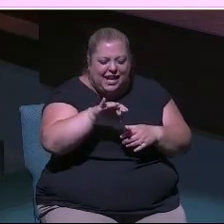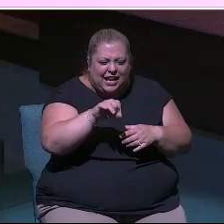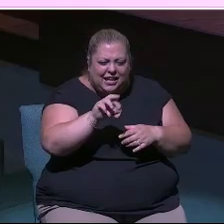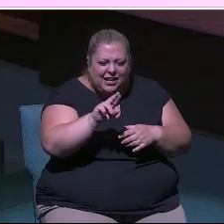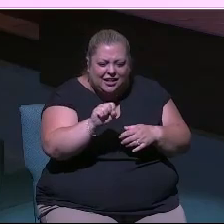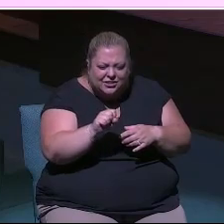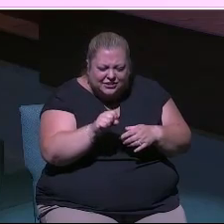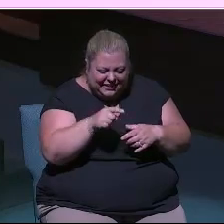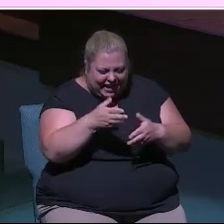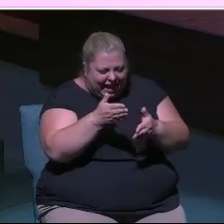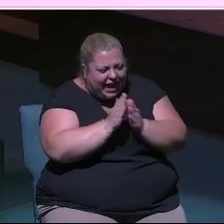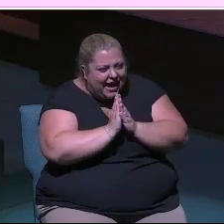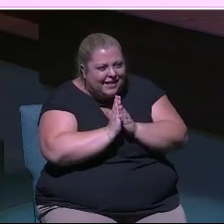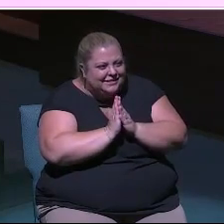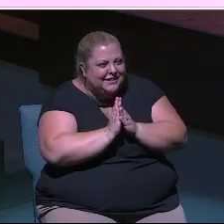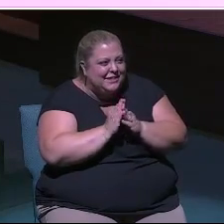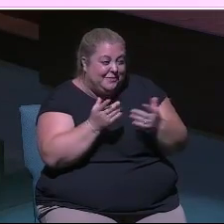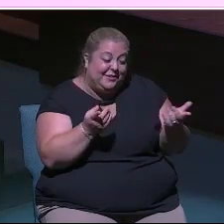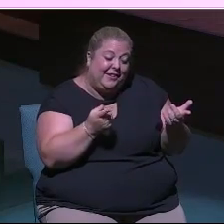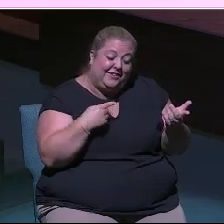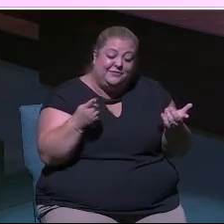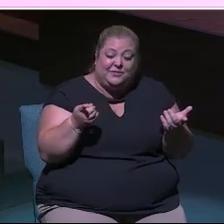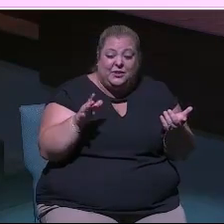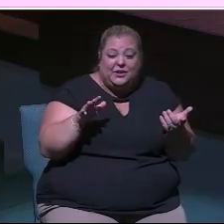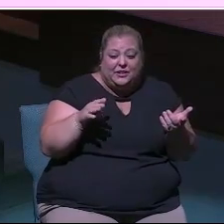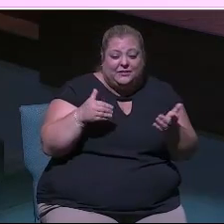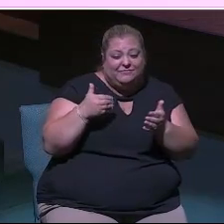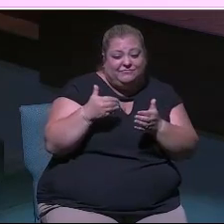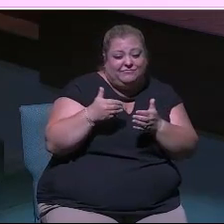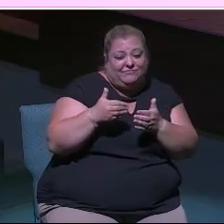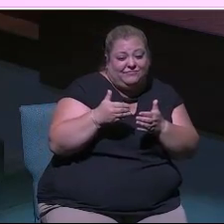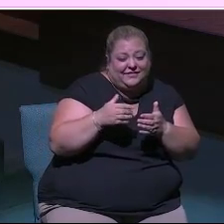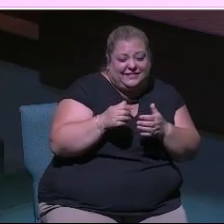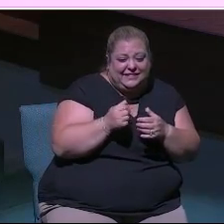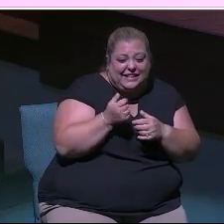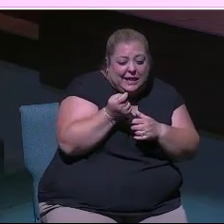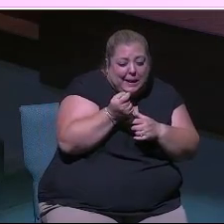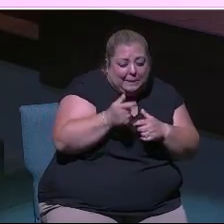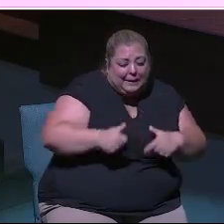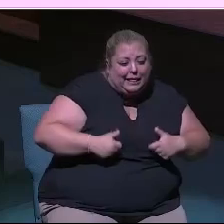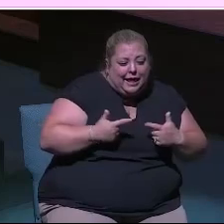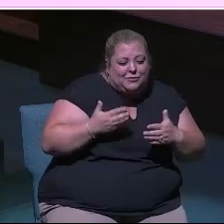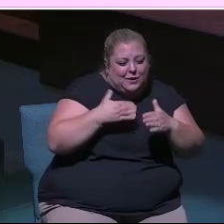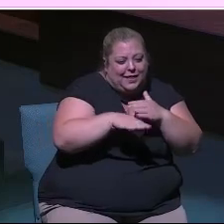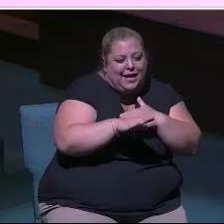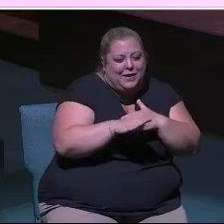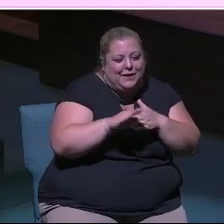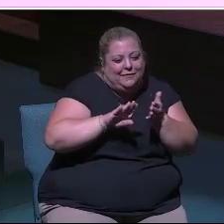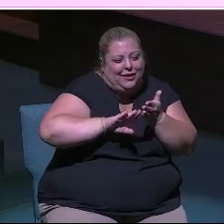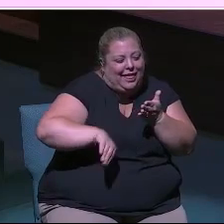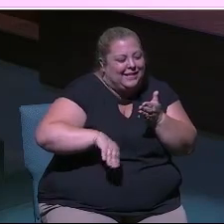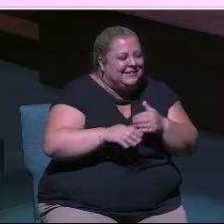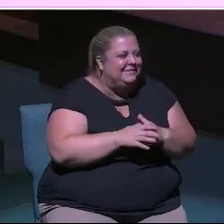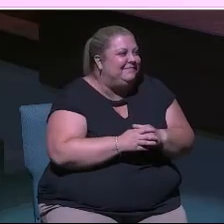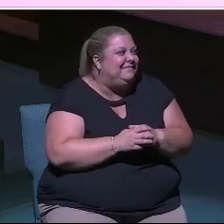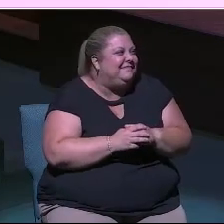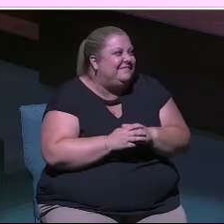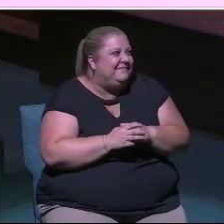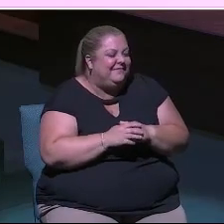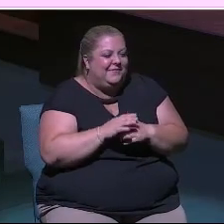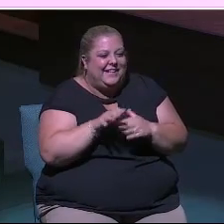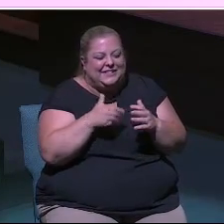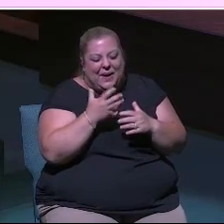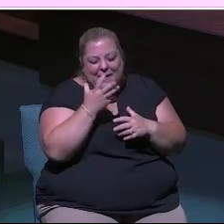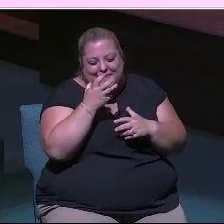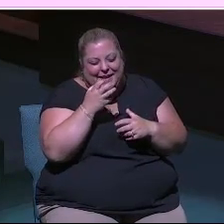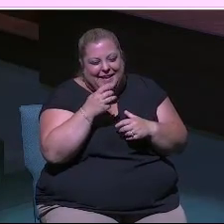they're like, you're barely alive, we'll let you in for nothing. I'm like, my goodness, what, my how? And it's all me, by the way, I